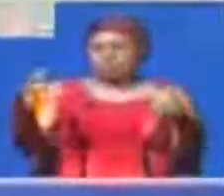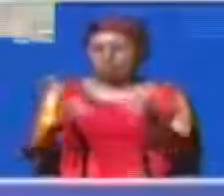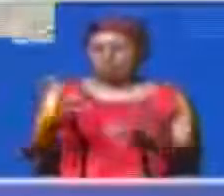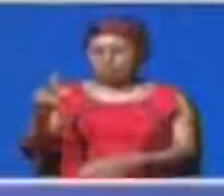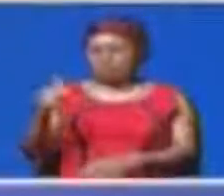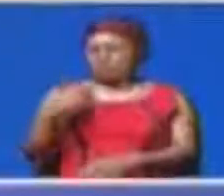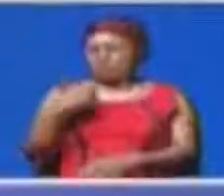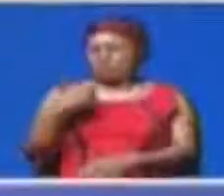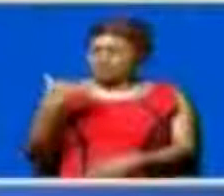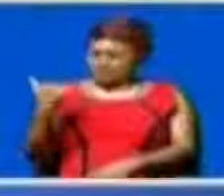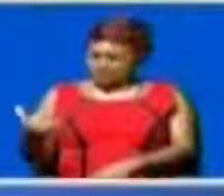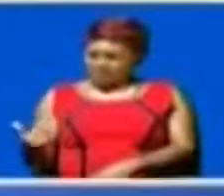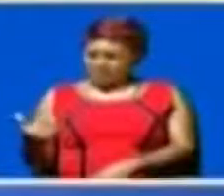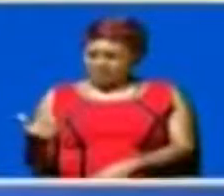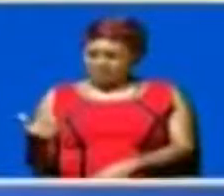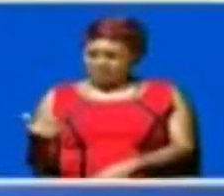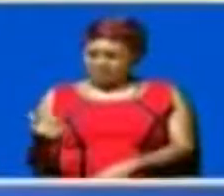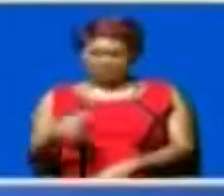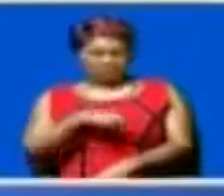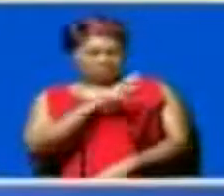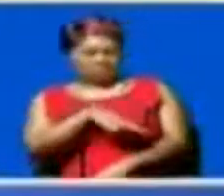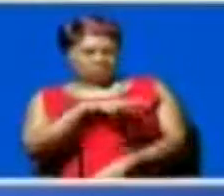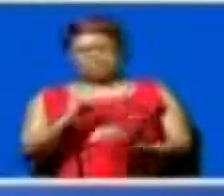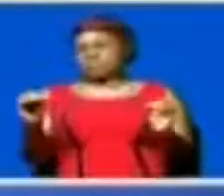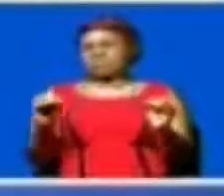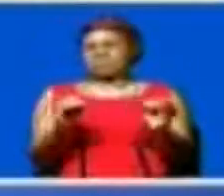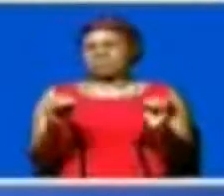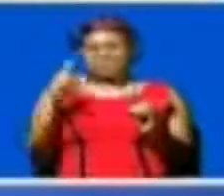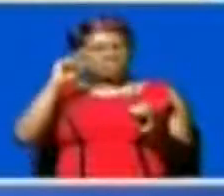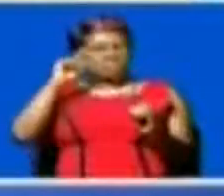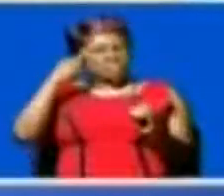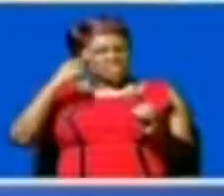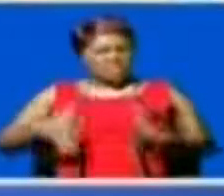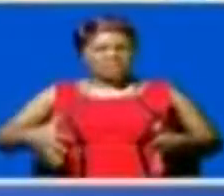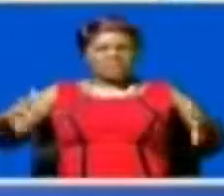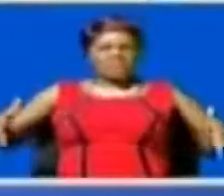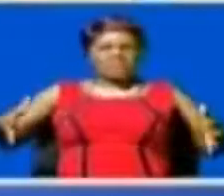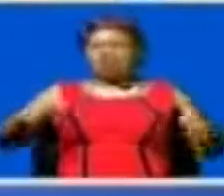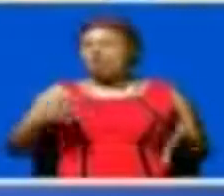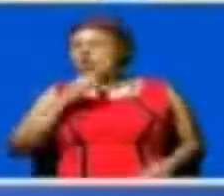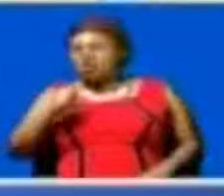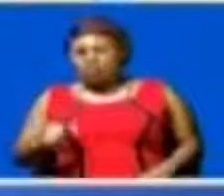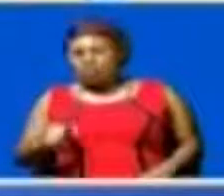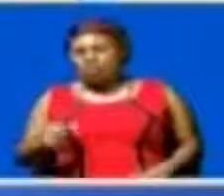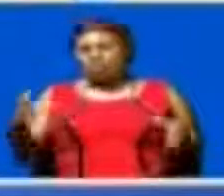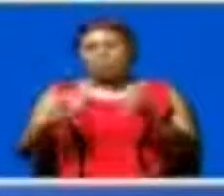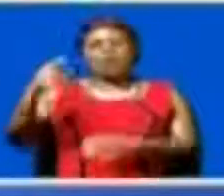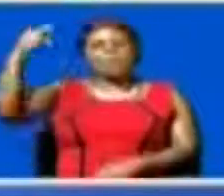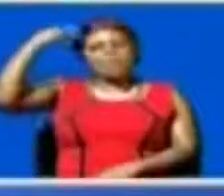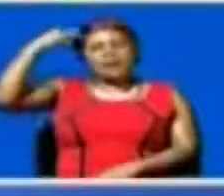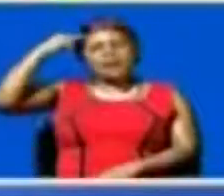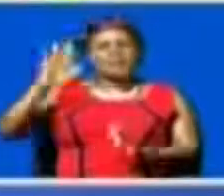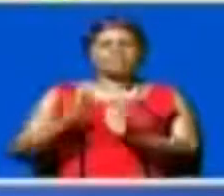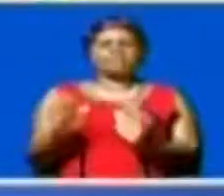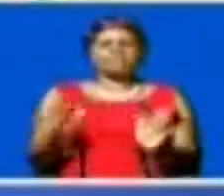that hata kama watu ni wadogo selection Harambee Starlet, usiangalie mtu ni mkubwa huge ama mtu ana miaka nyingi, ball ni akili na